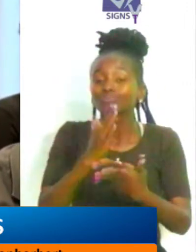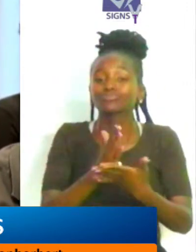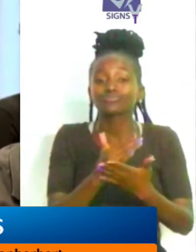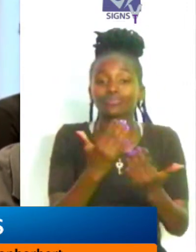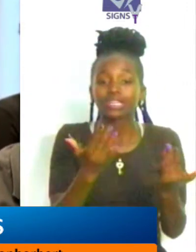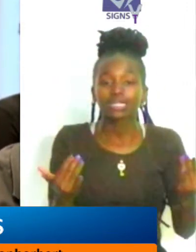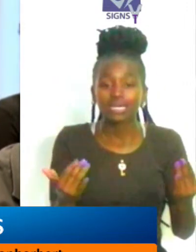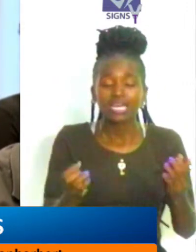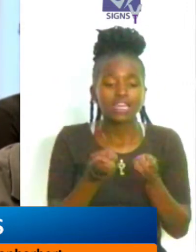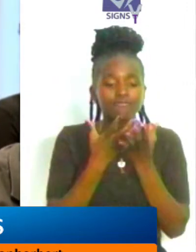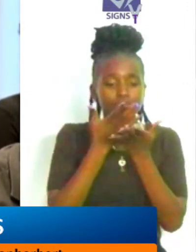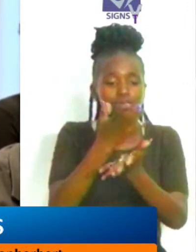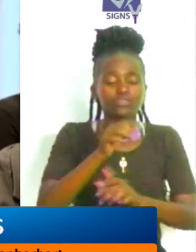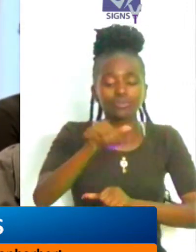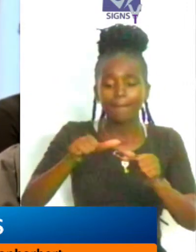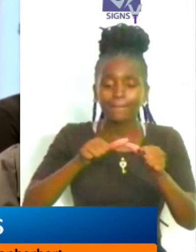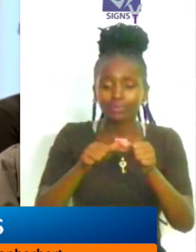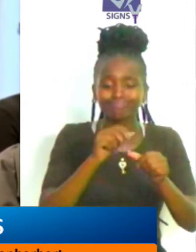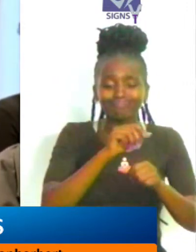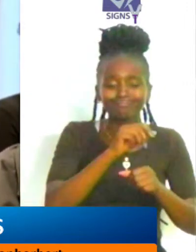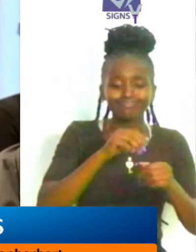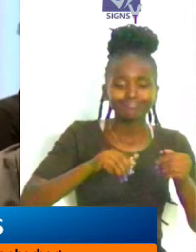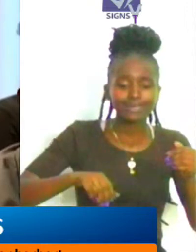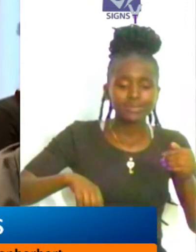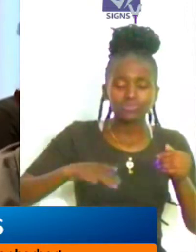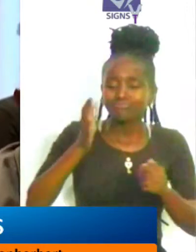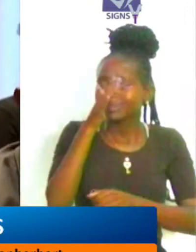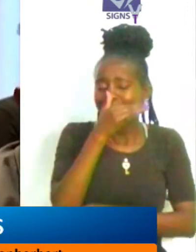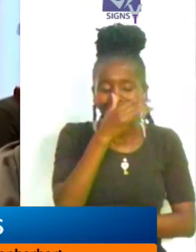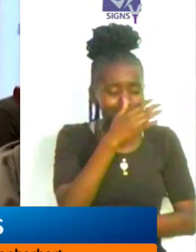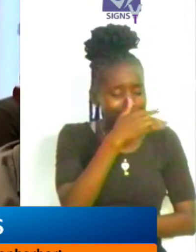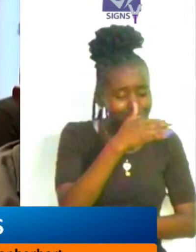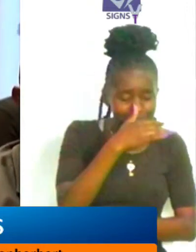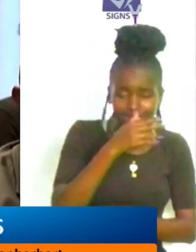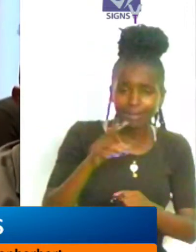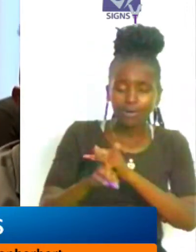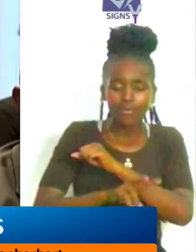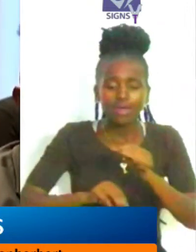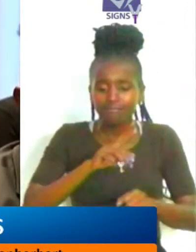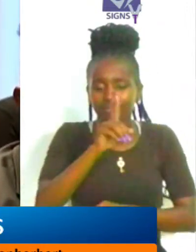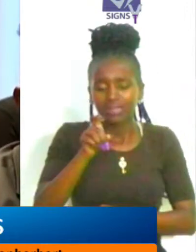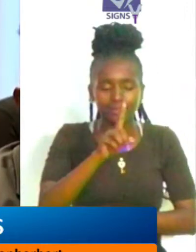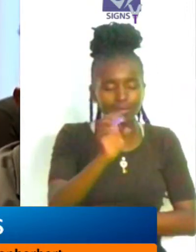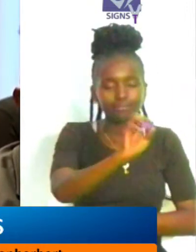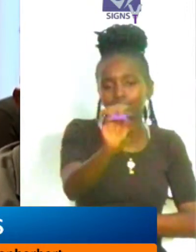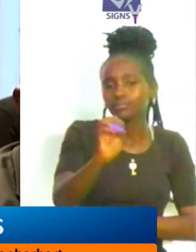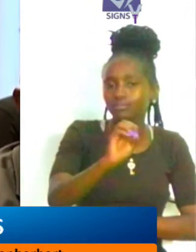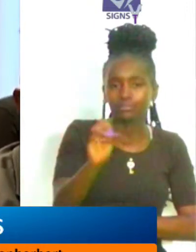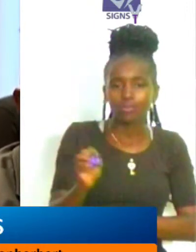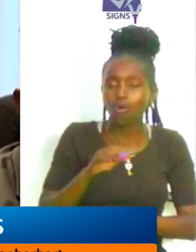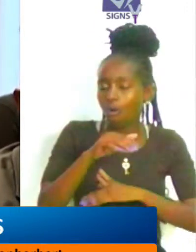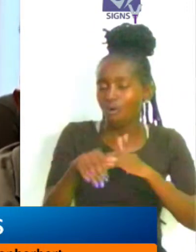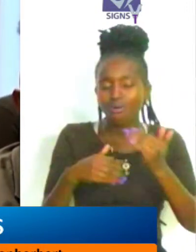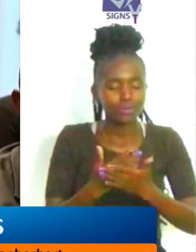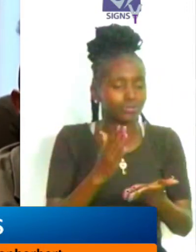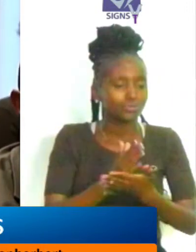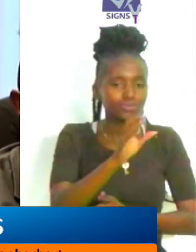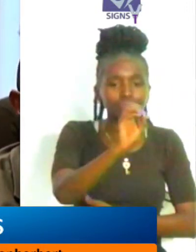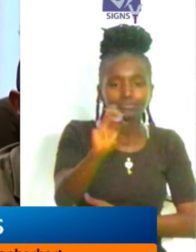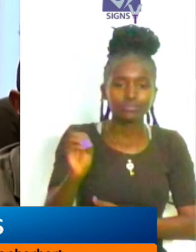perpetrated, the kind of propaganda we are getting is on unfounded. The